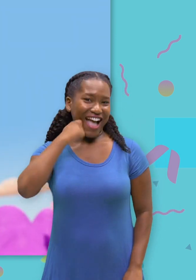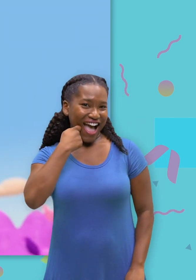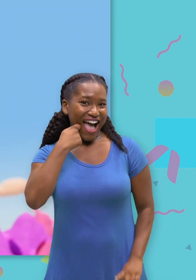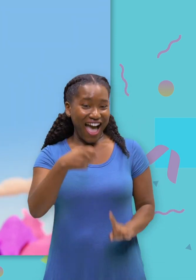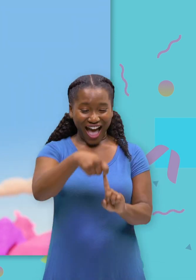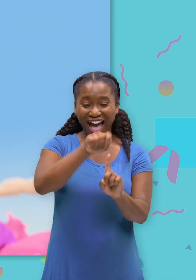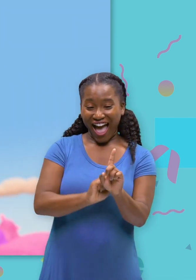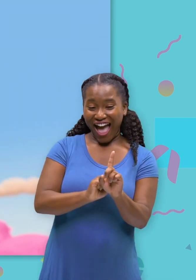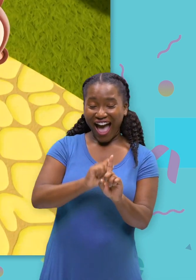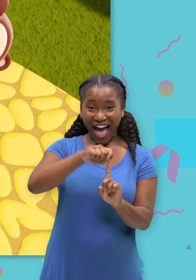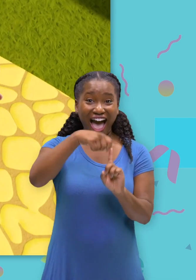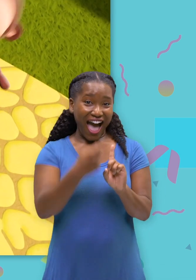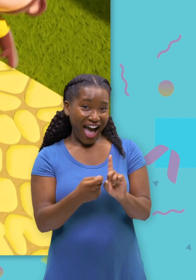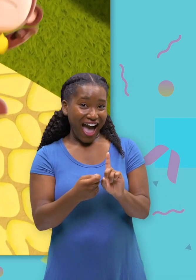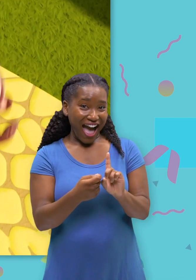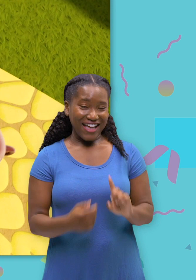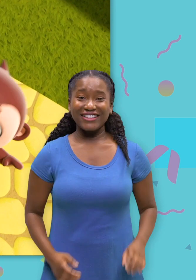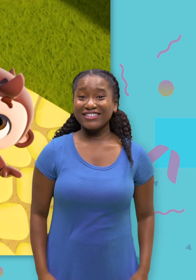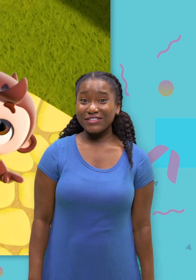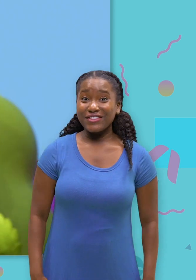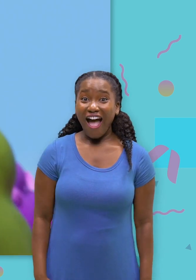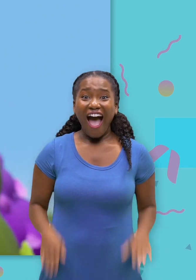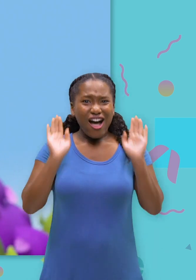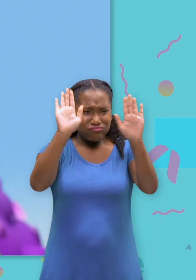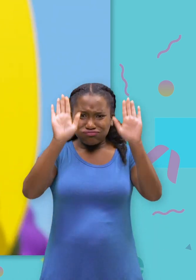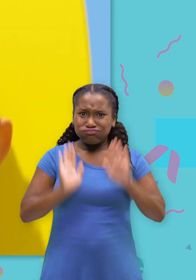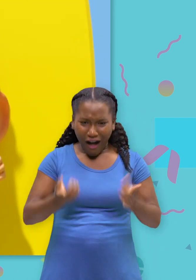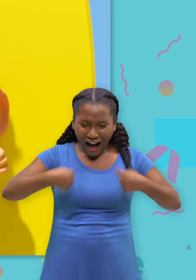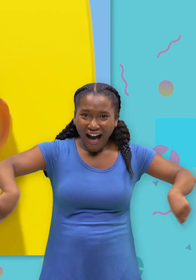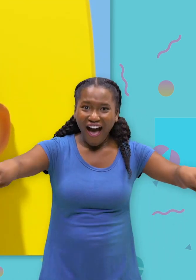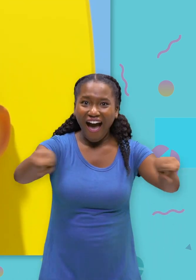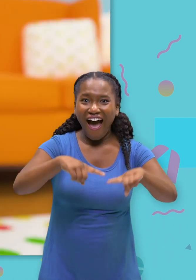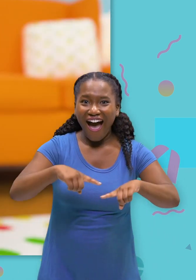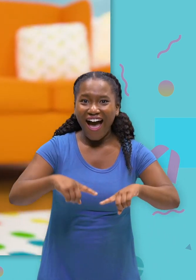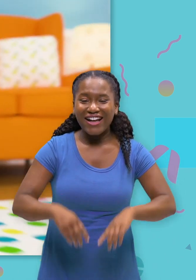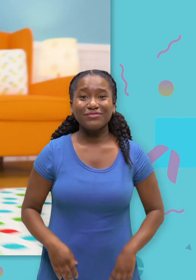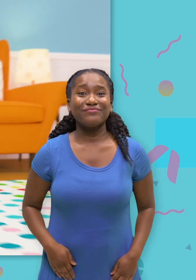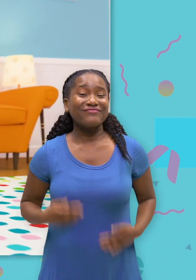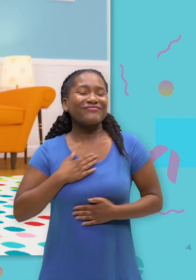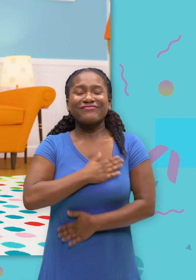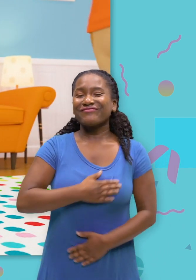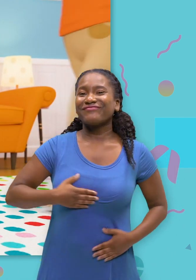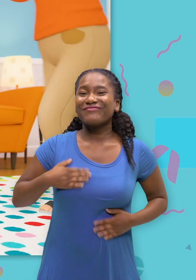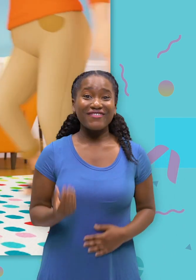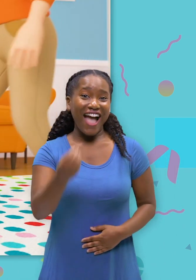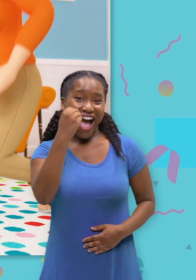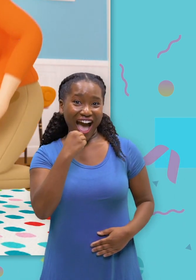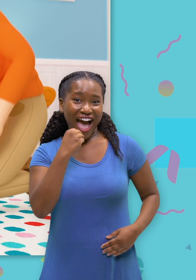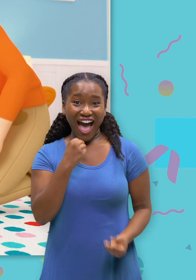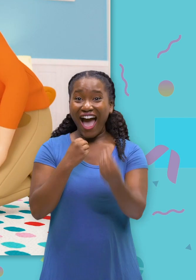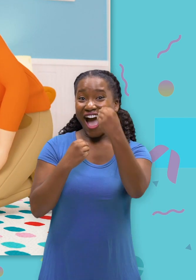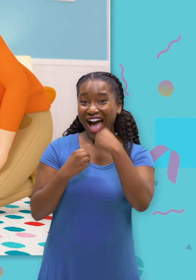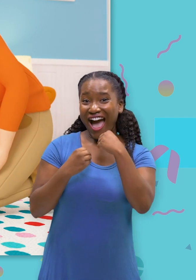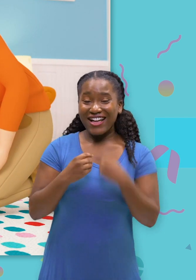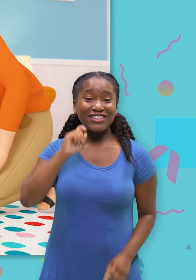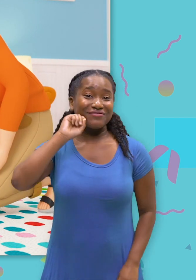oot, opals and bananas. That was great, everyone! I like to eat,